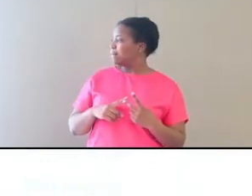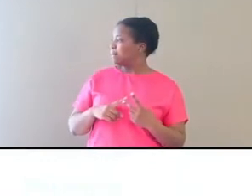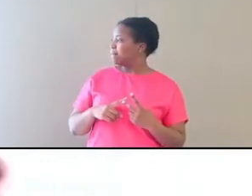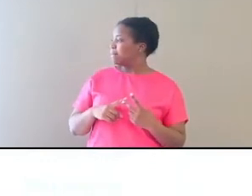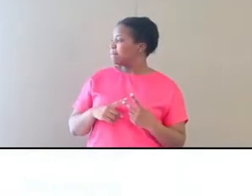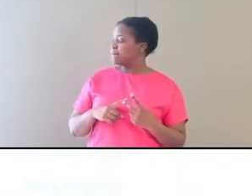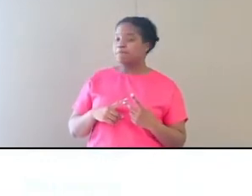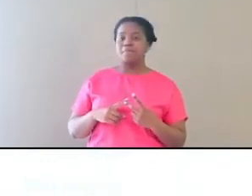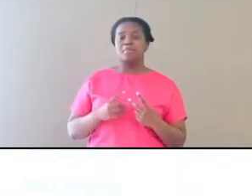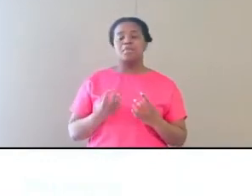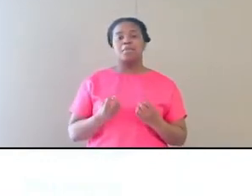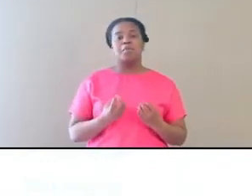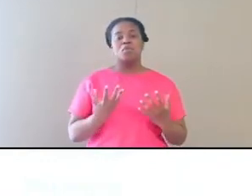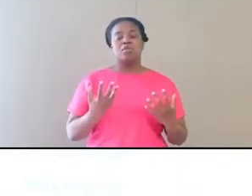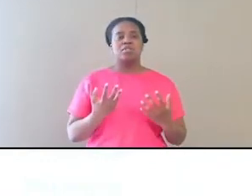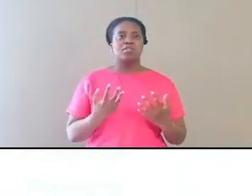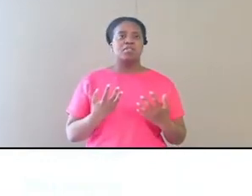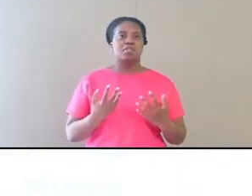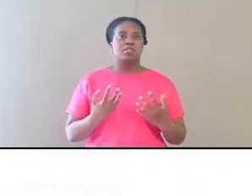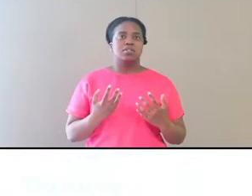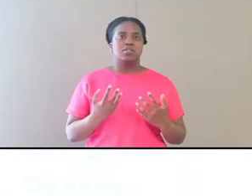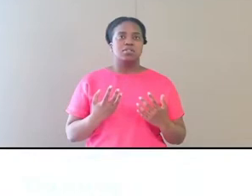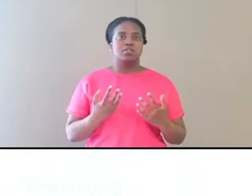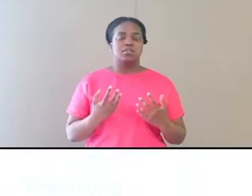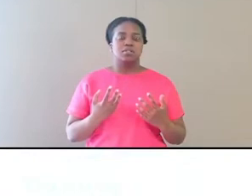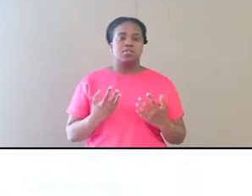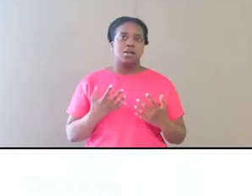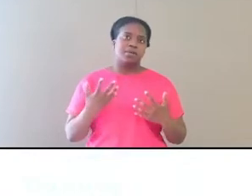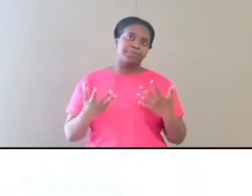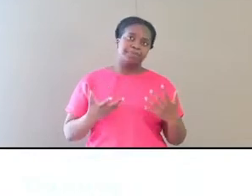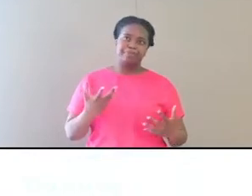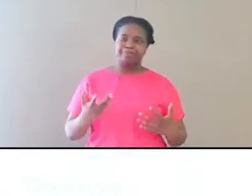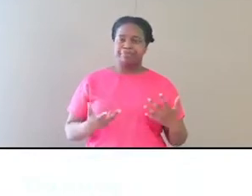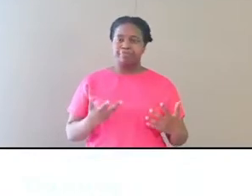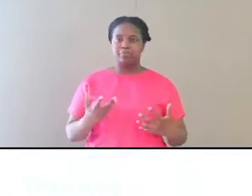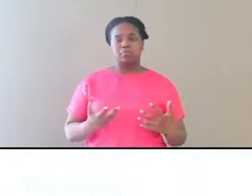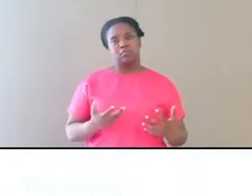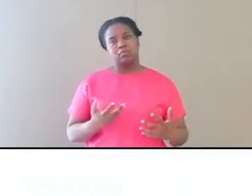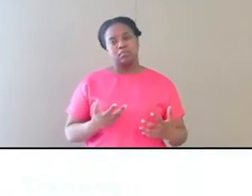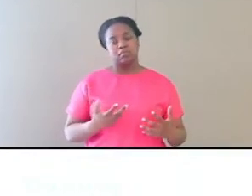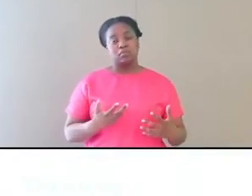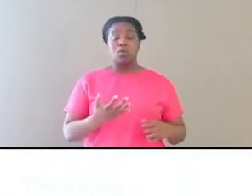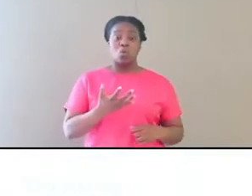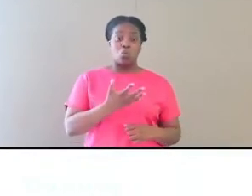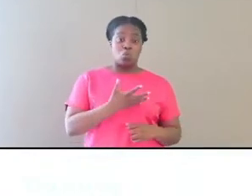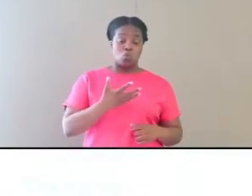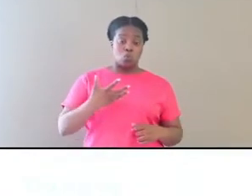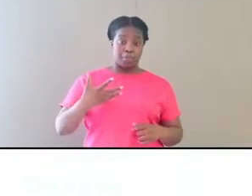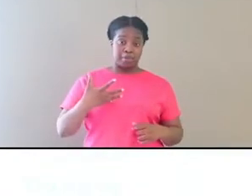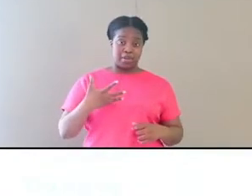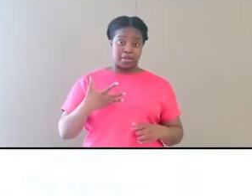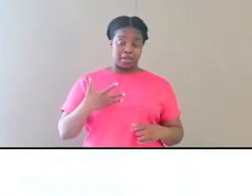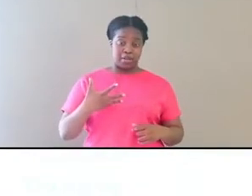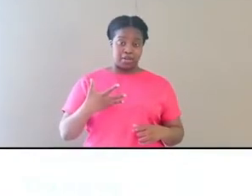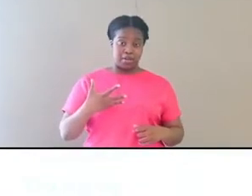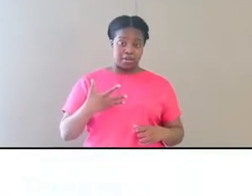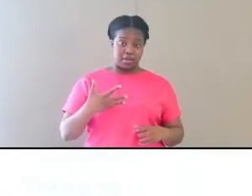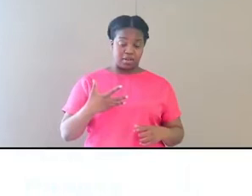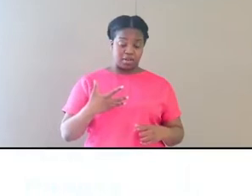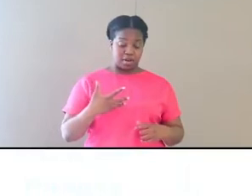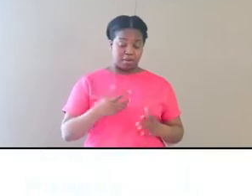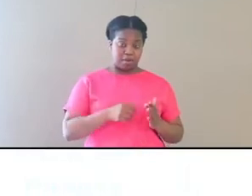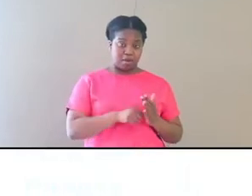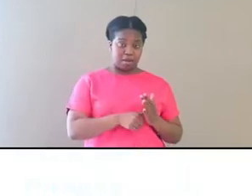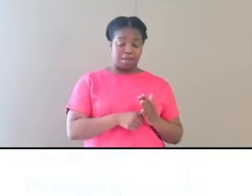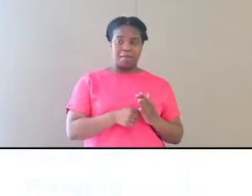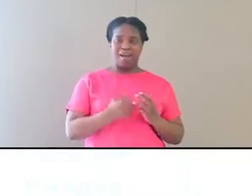often, the impact is more in enabling women, caregivers, to seek work, not necessarily